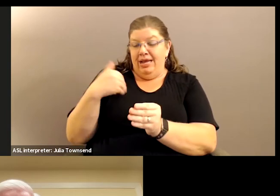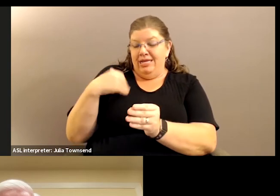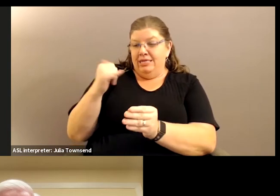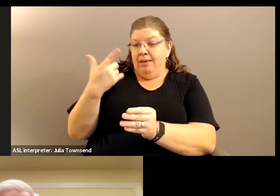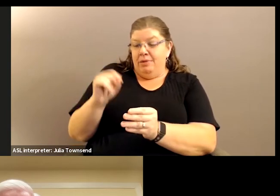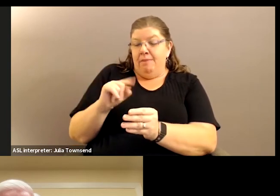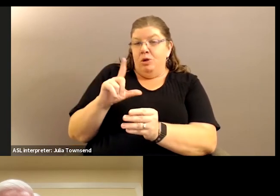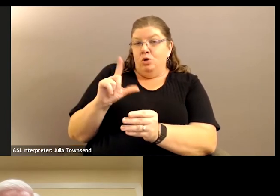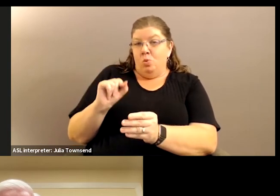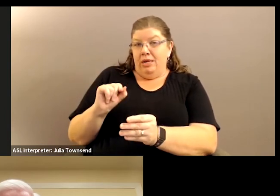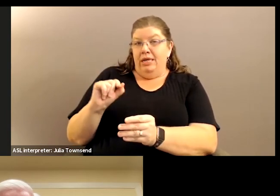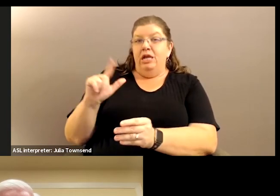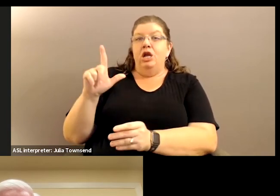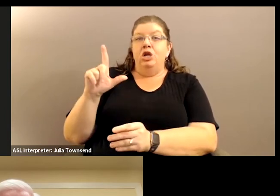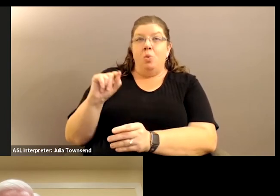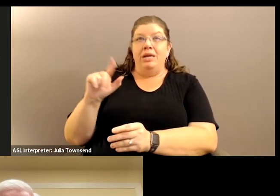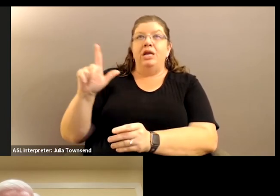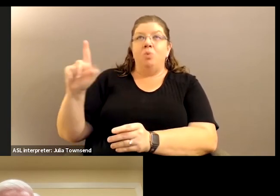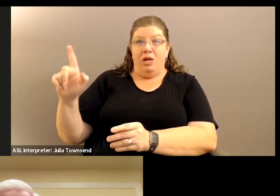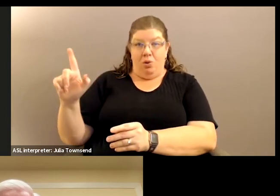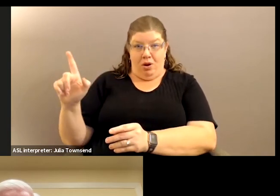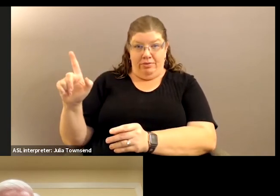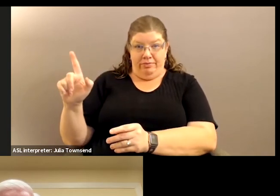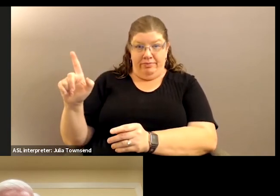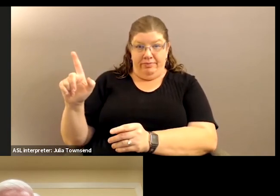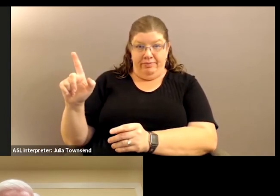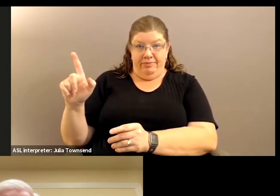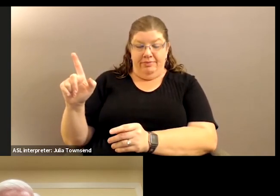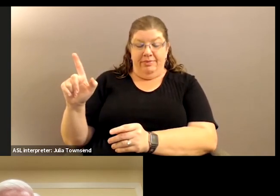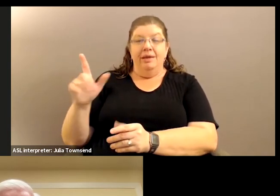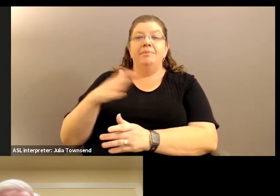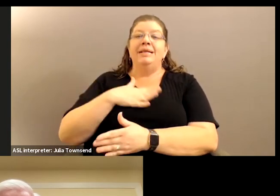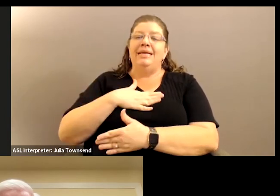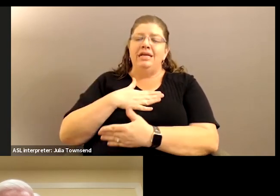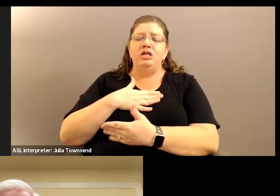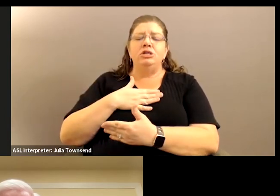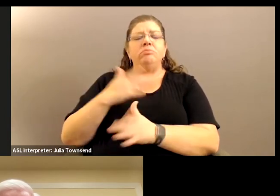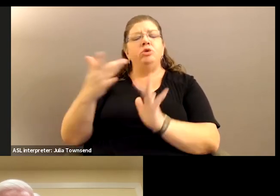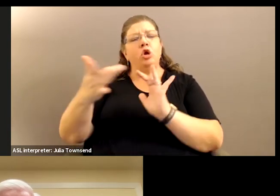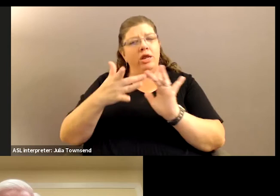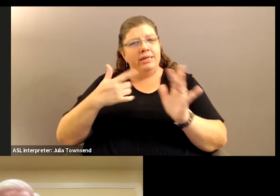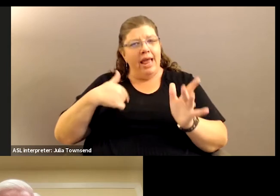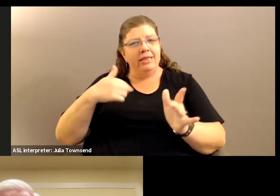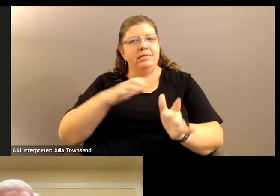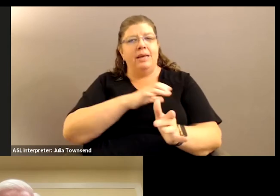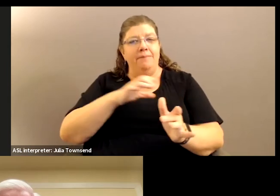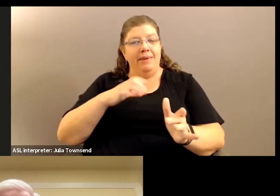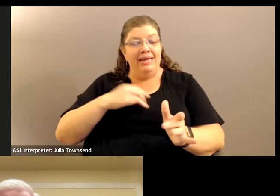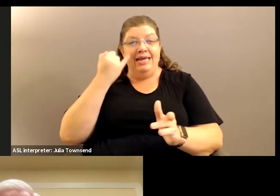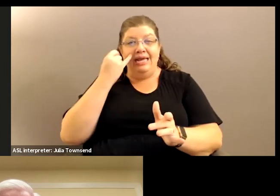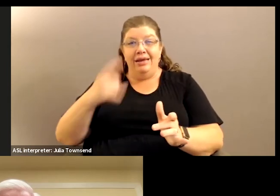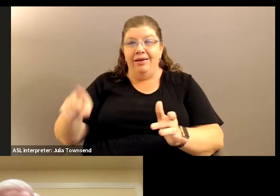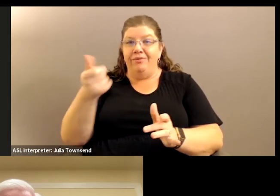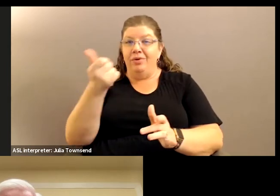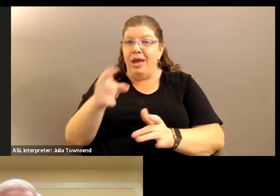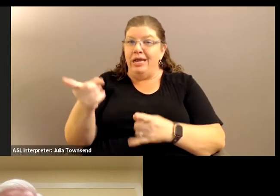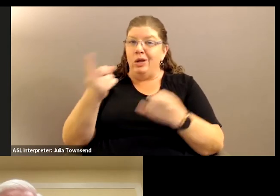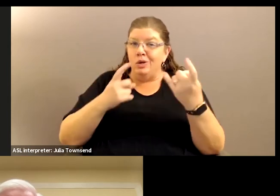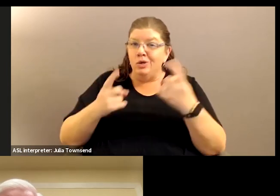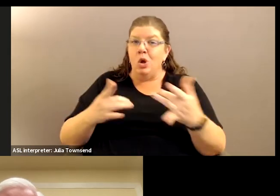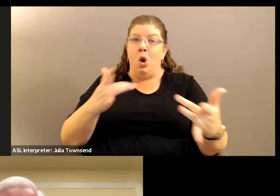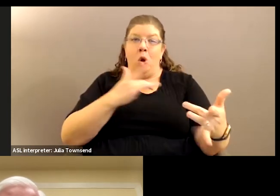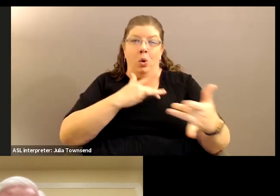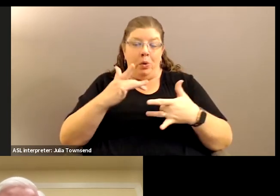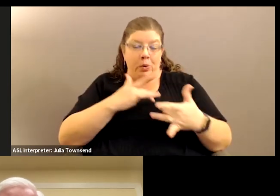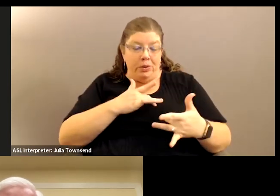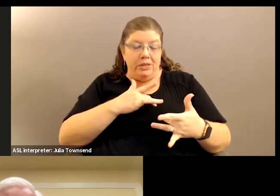20 2021. please do not hesitate to contact this committee if you have any concerns or questions